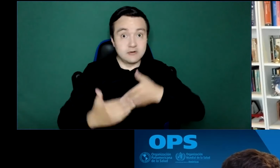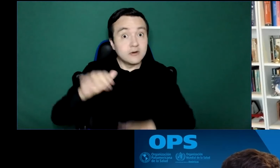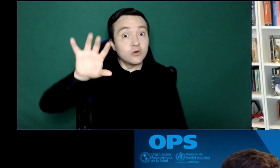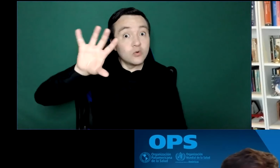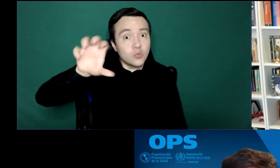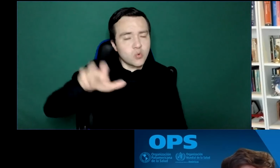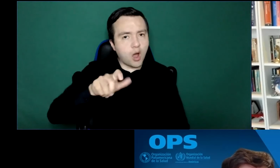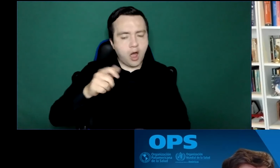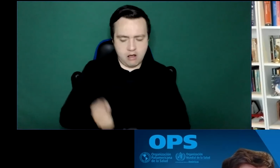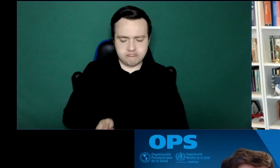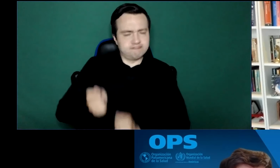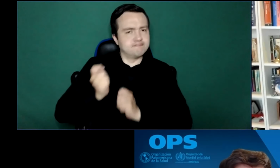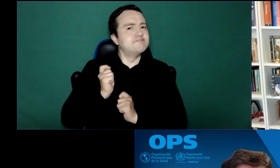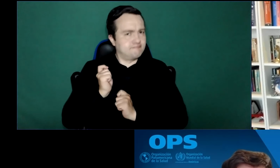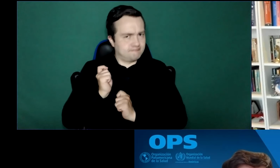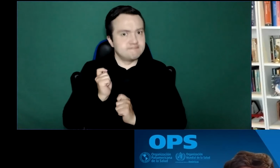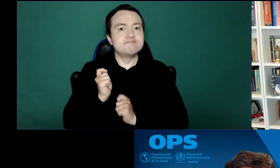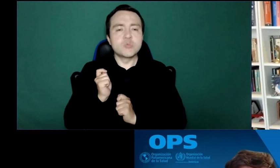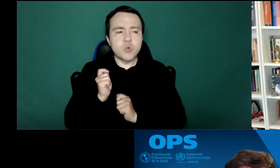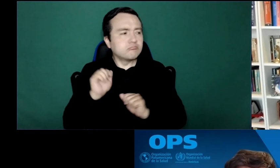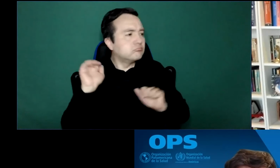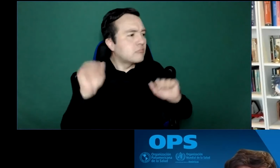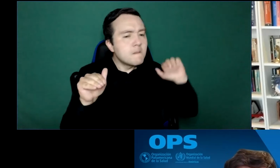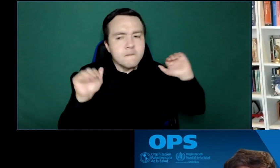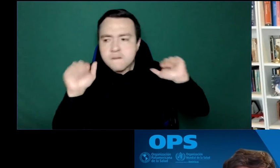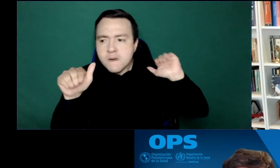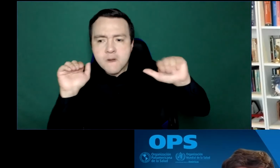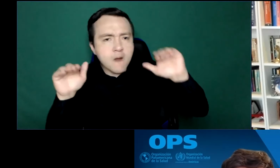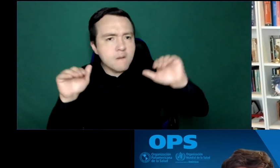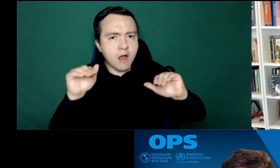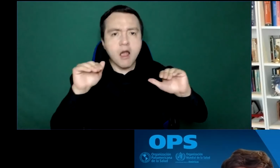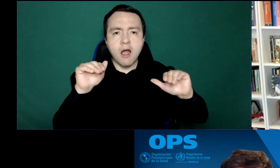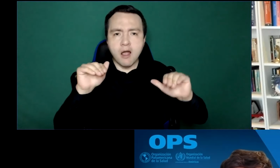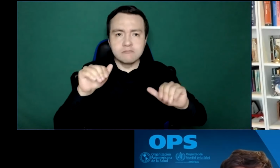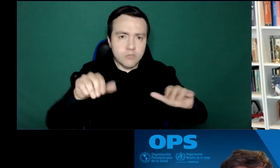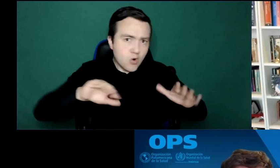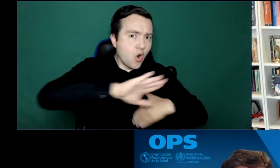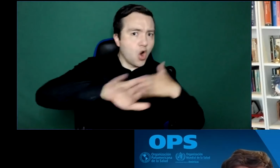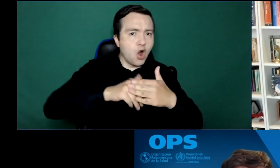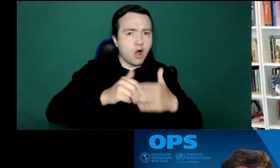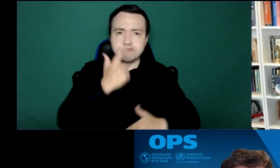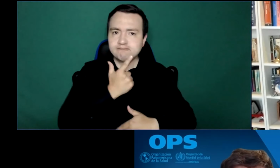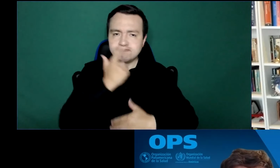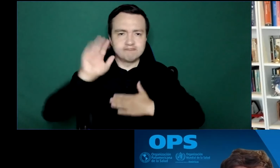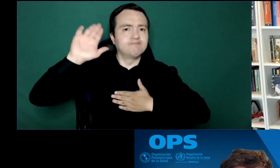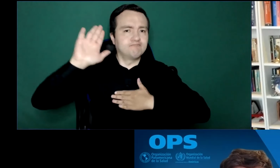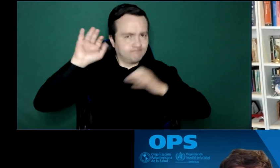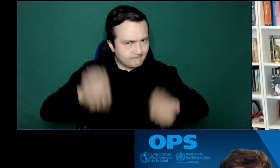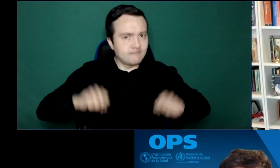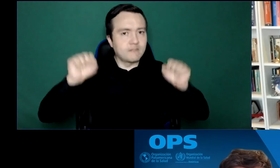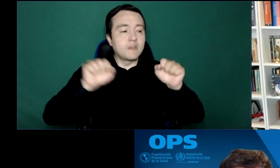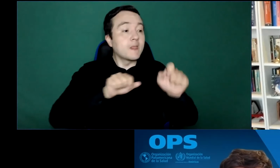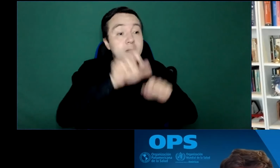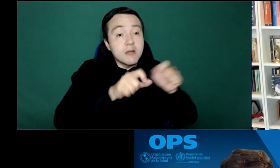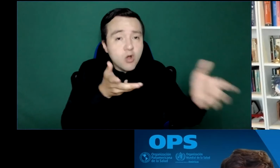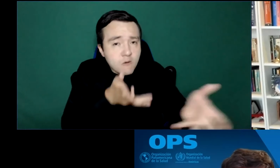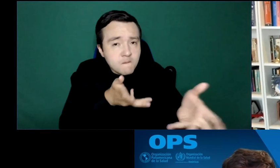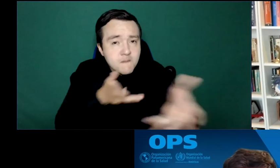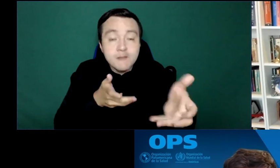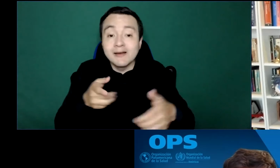own and turned into a call for action, a step for primary health care for universal health.